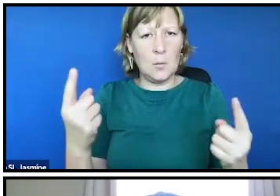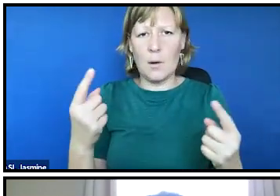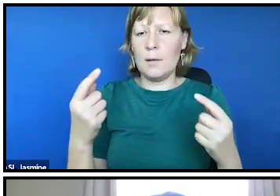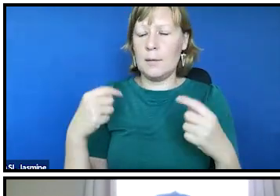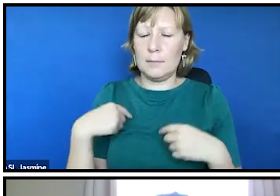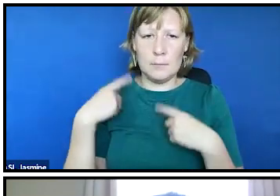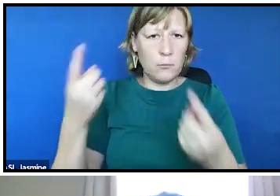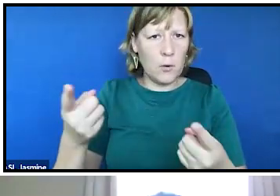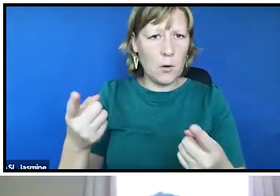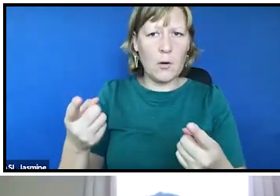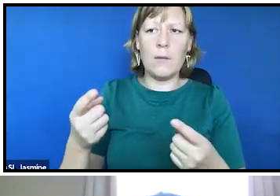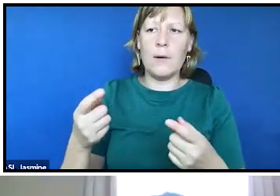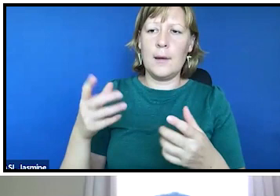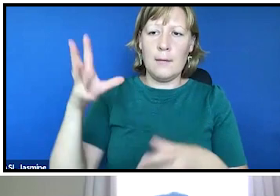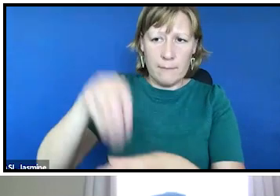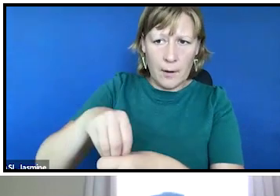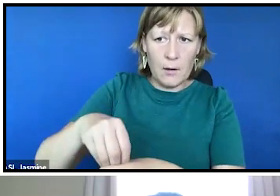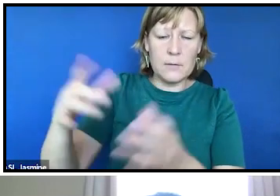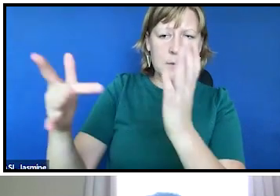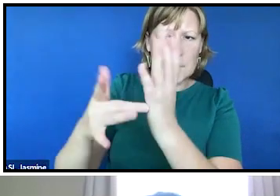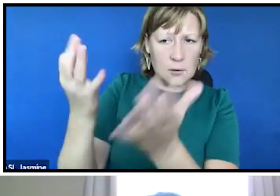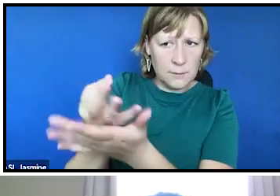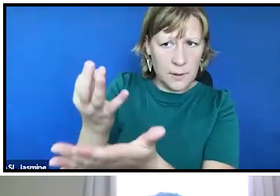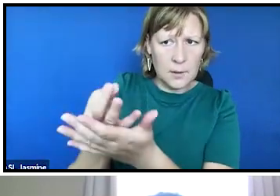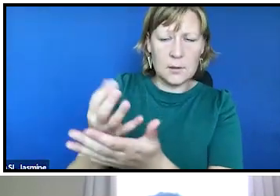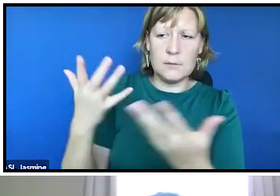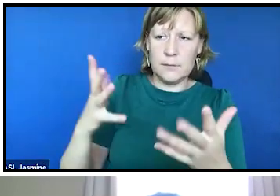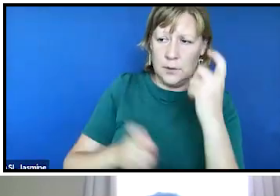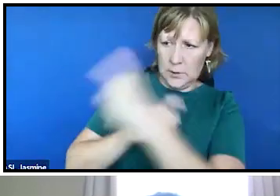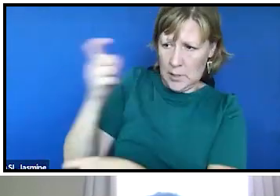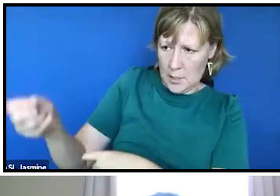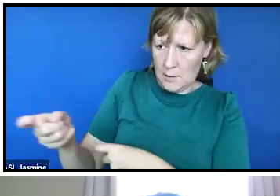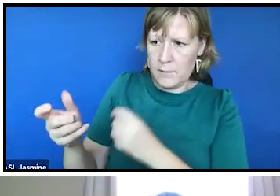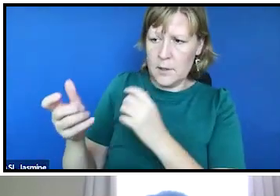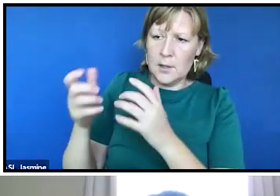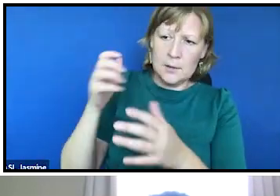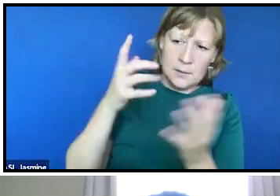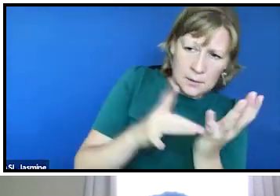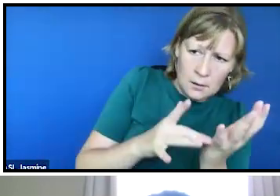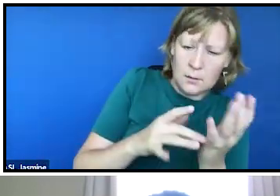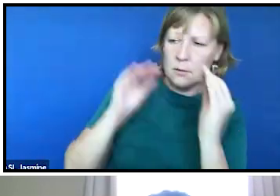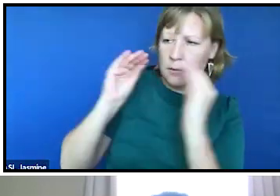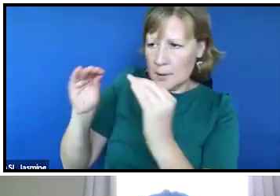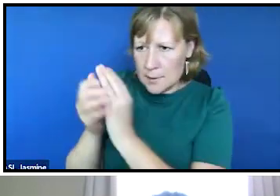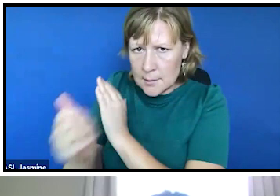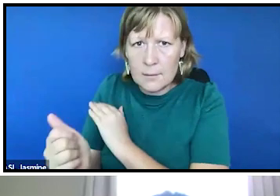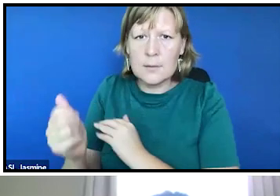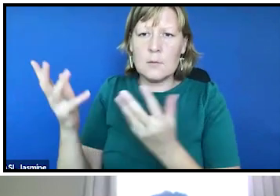technology basically. And you can do it, you can do it at one of the open general sessions too. It doesn't have to be there's more people